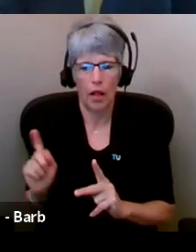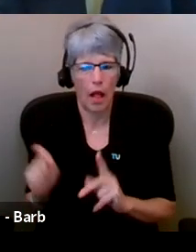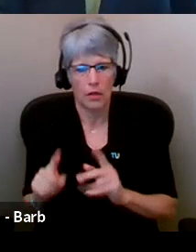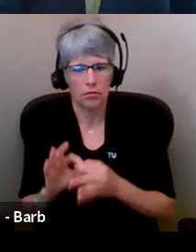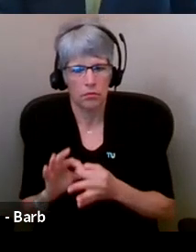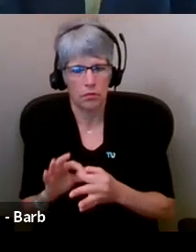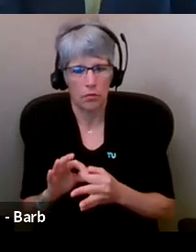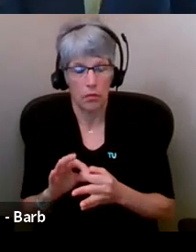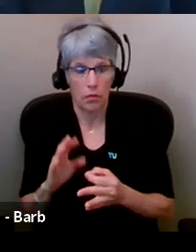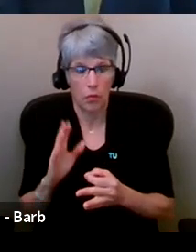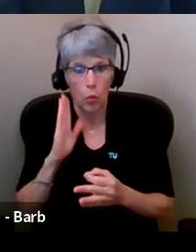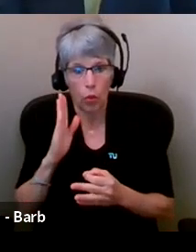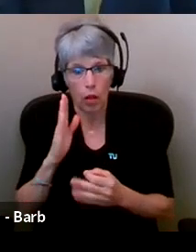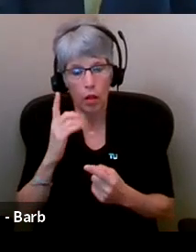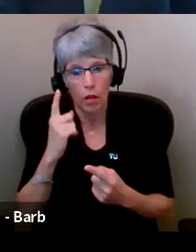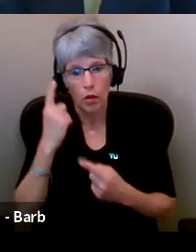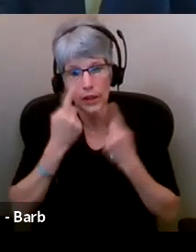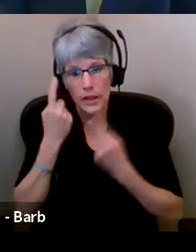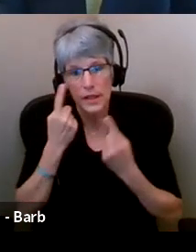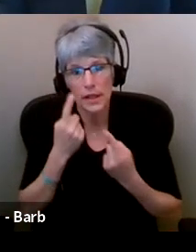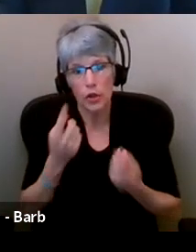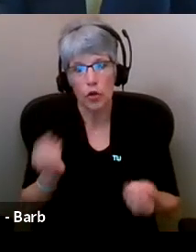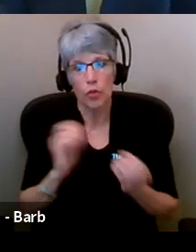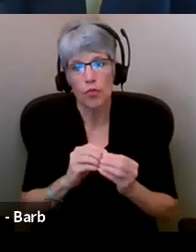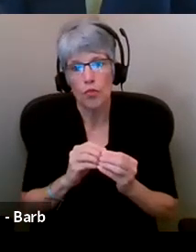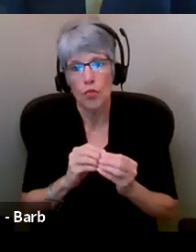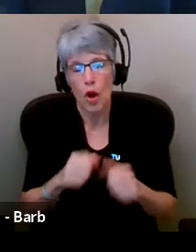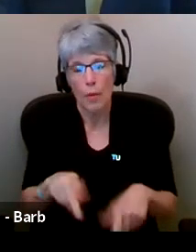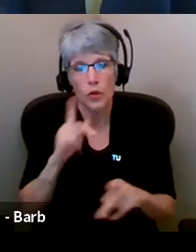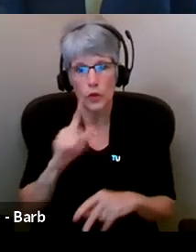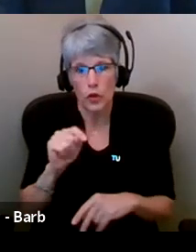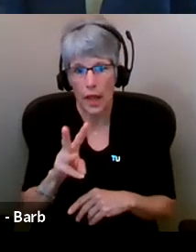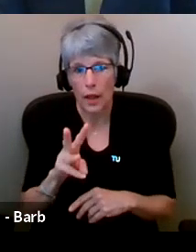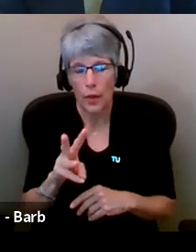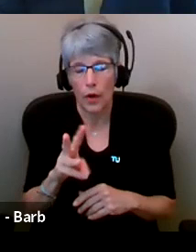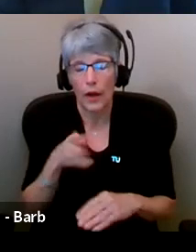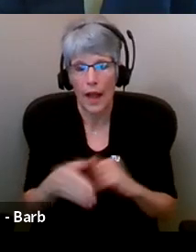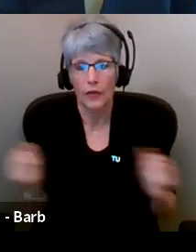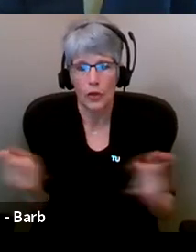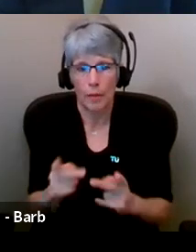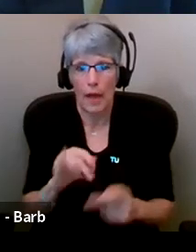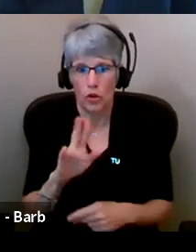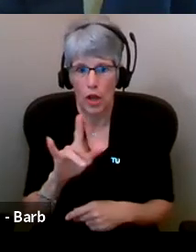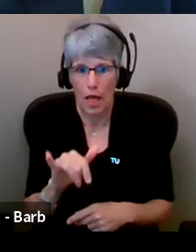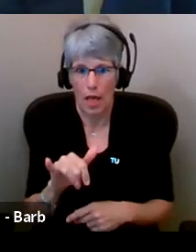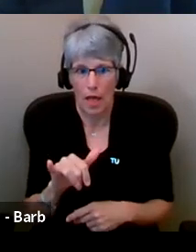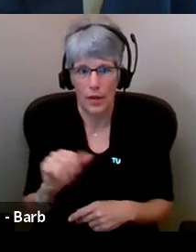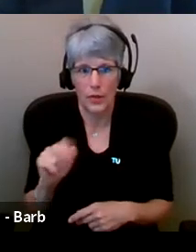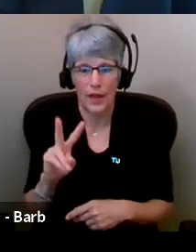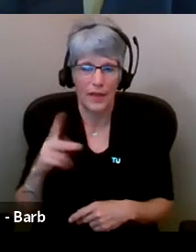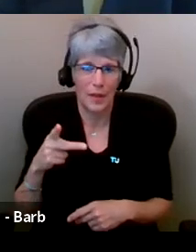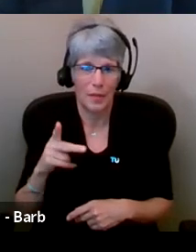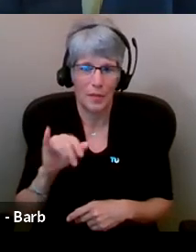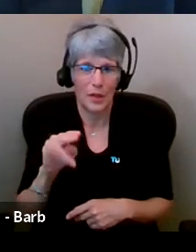be consideration to additional opportunities for telework going forward after the return in July? I'll go back to you, AVP Jones, for that